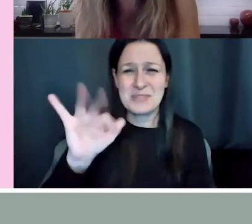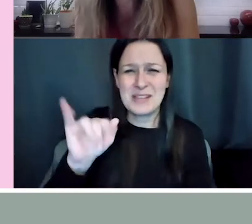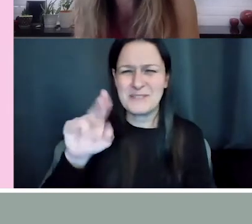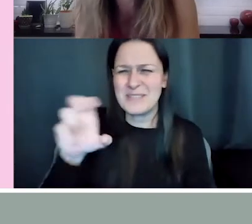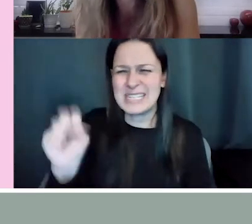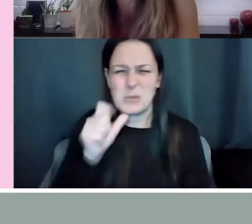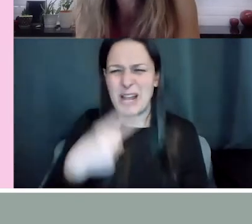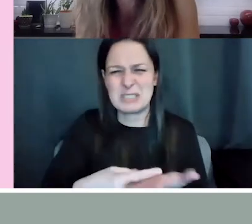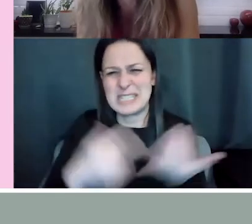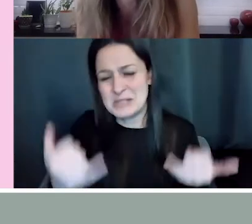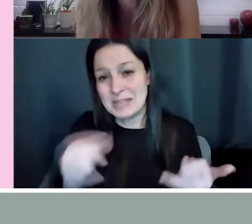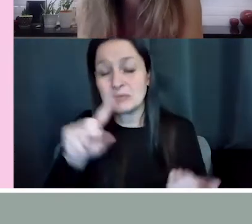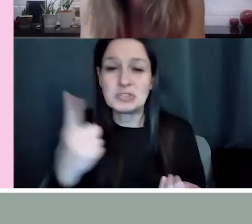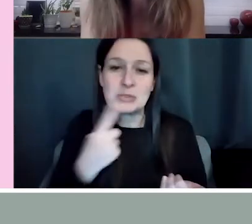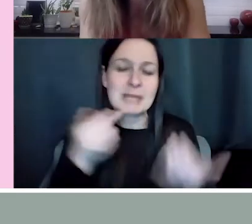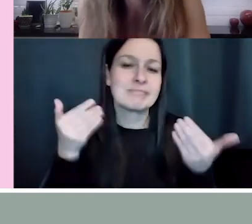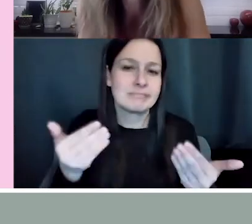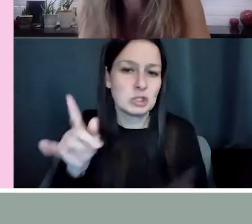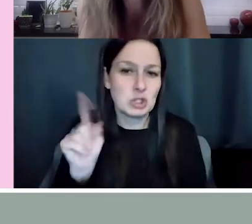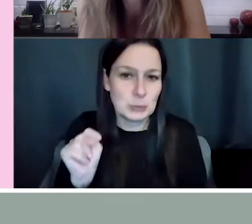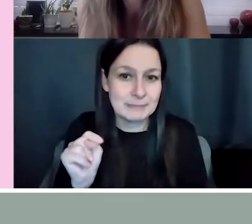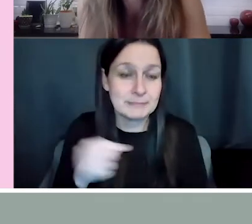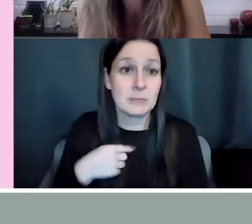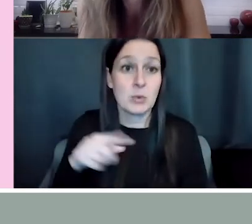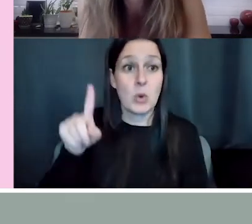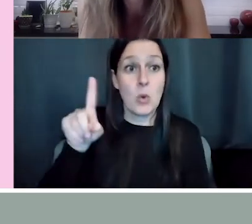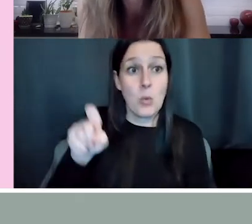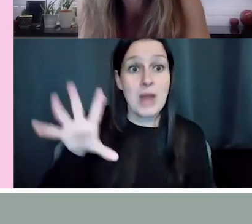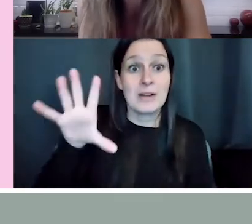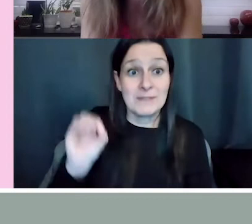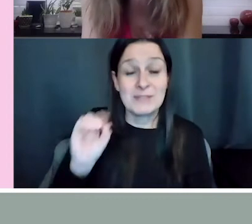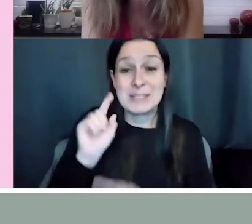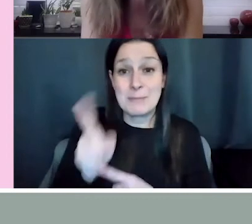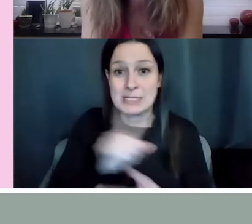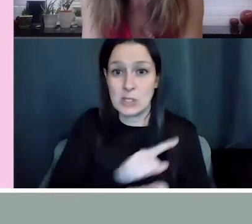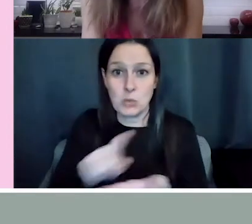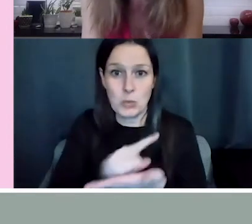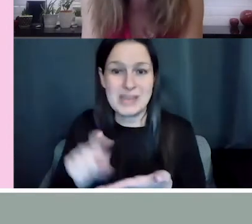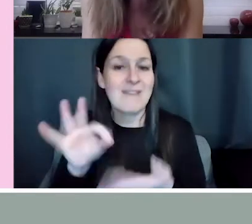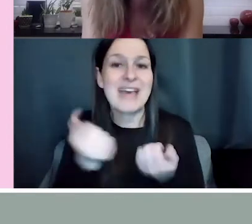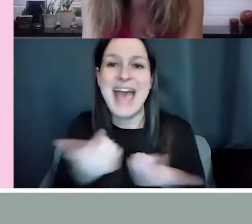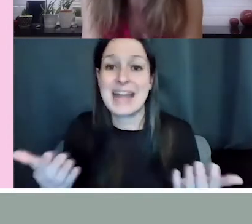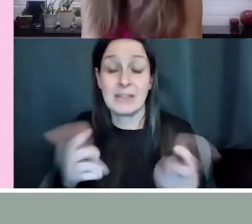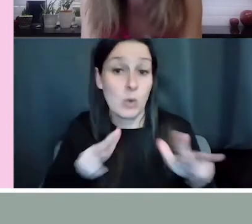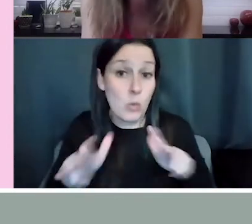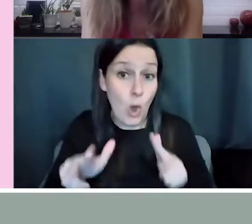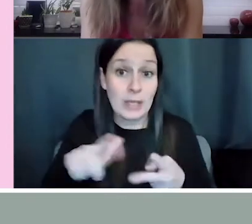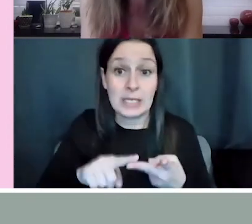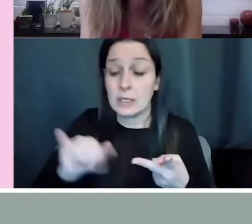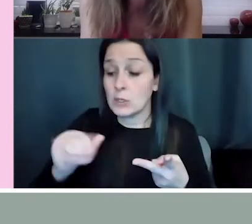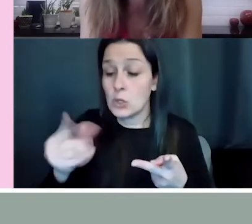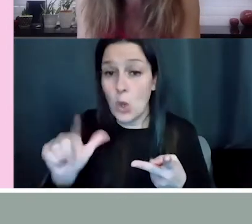today other than to say do it. So 150 minutes a week of anything, walking, yoga, tai